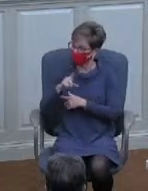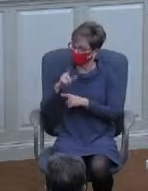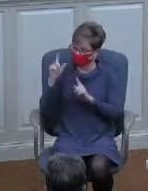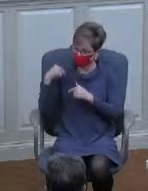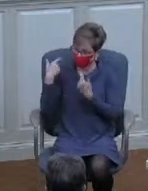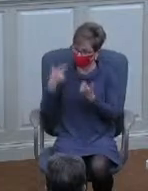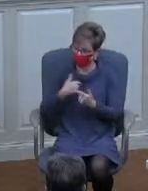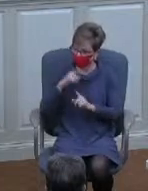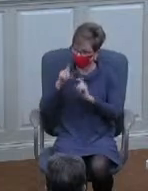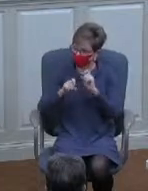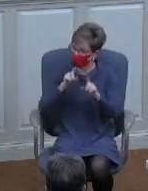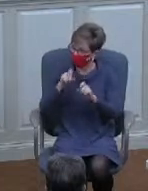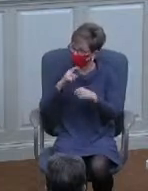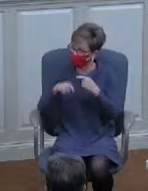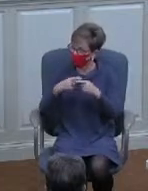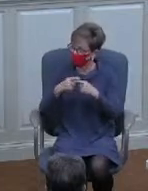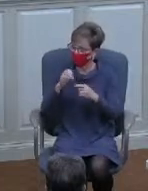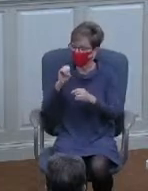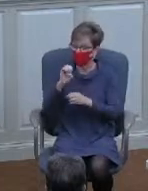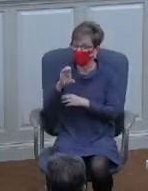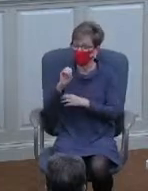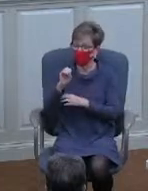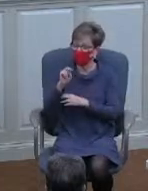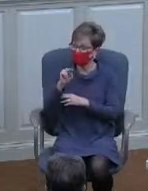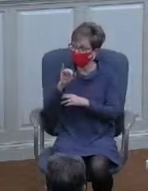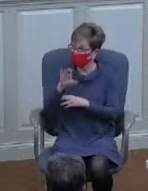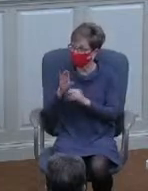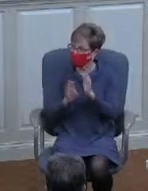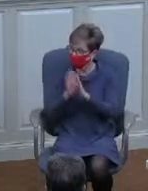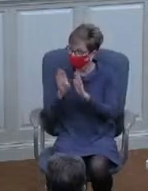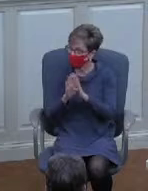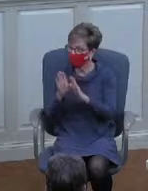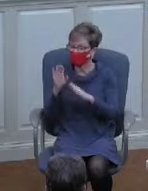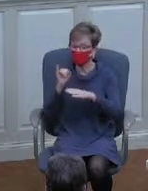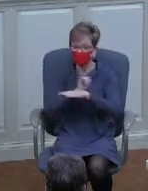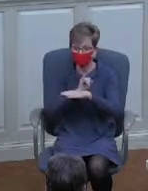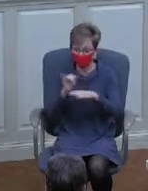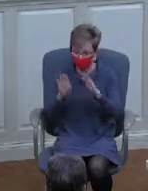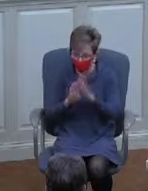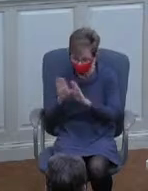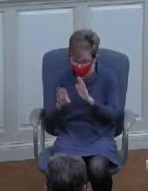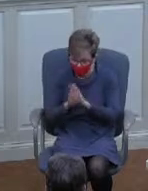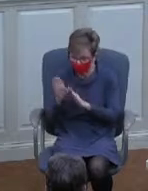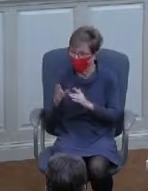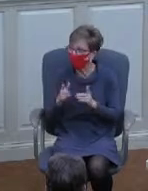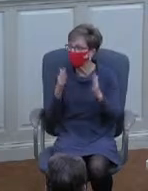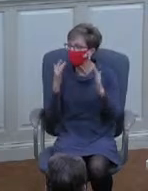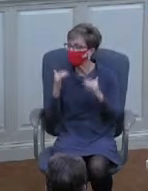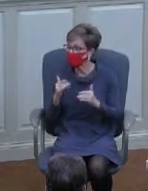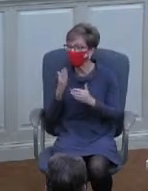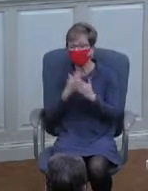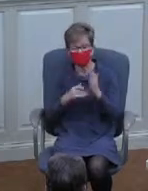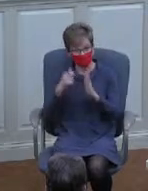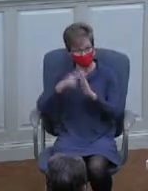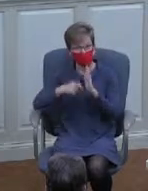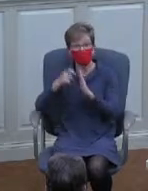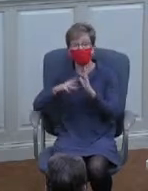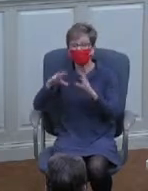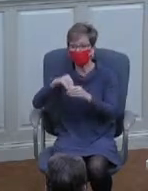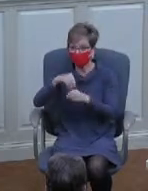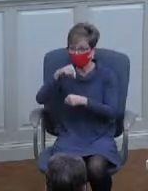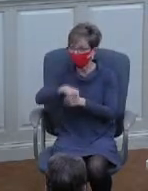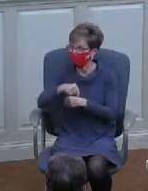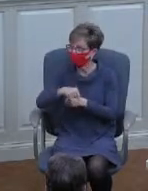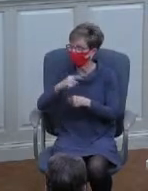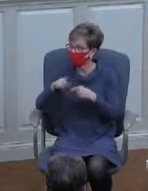about economic development and industrial development, and there are some articles in here about what